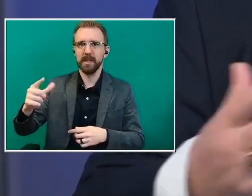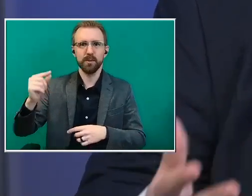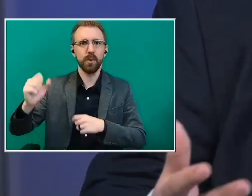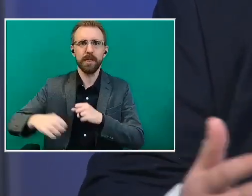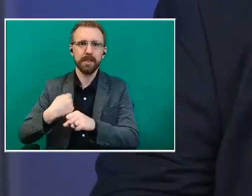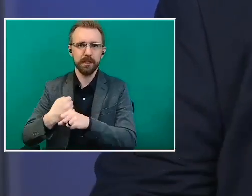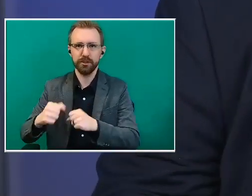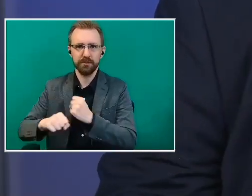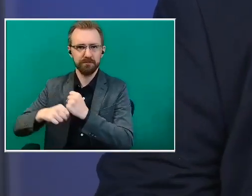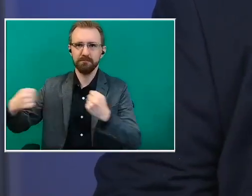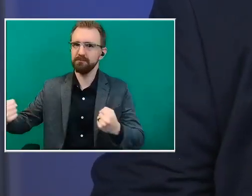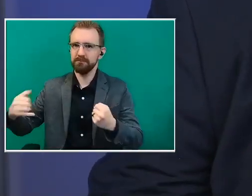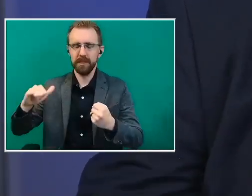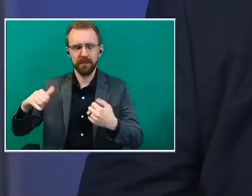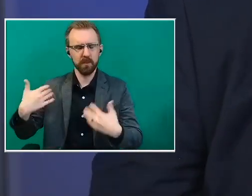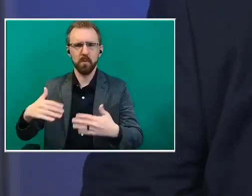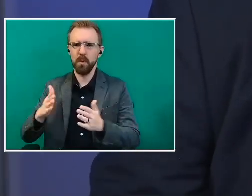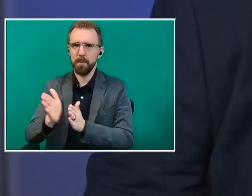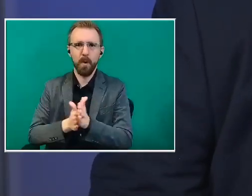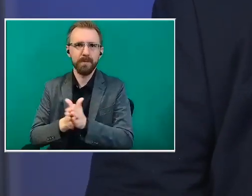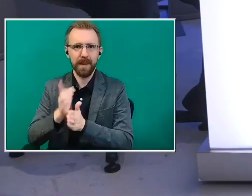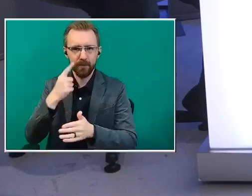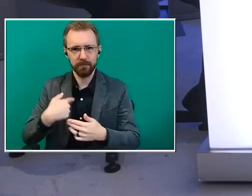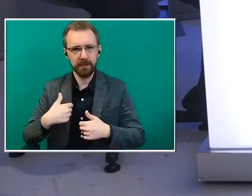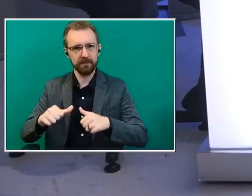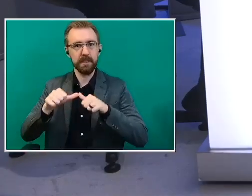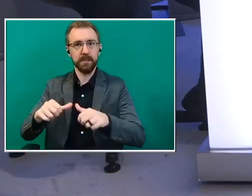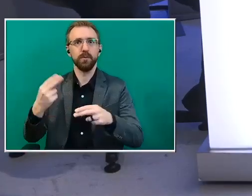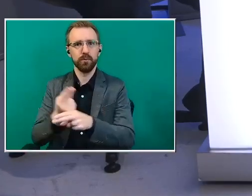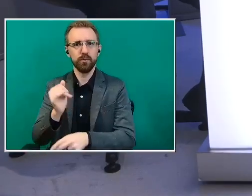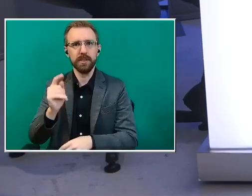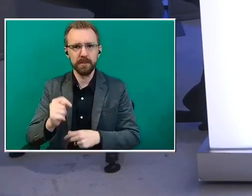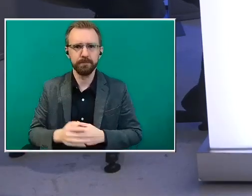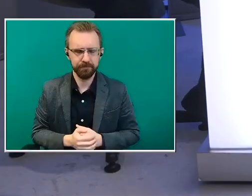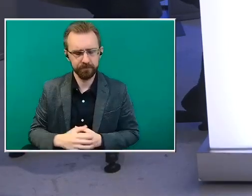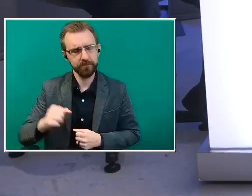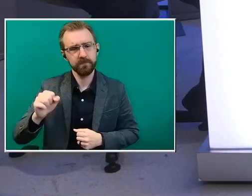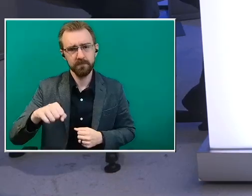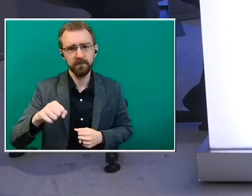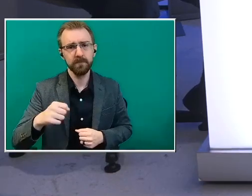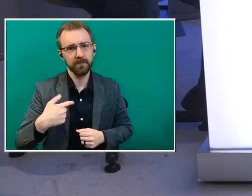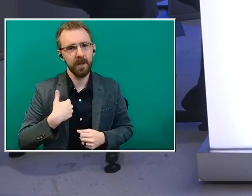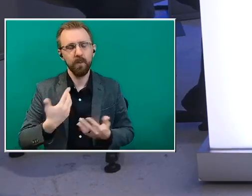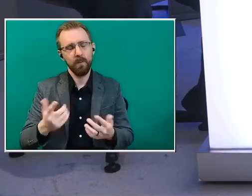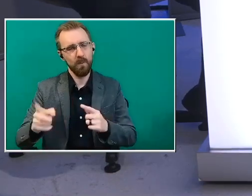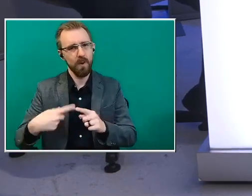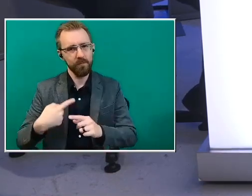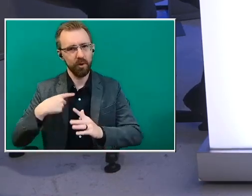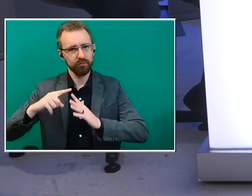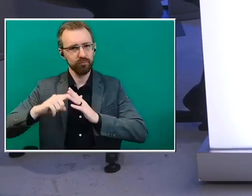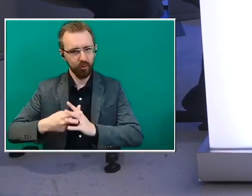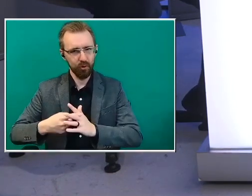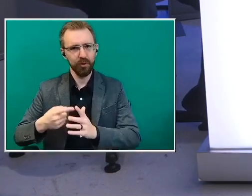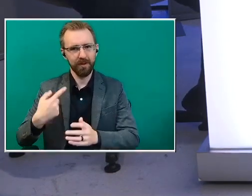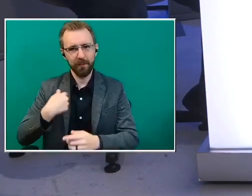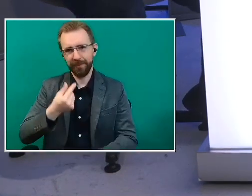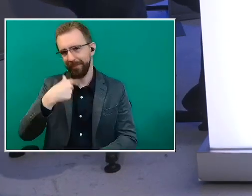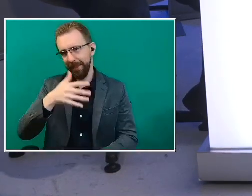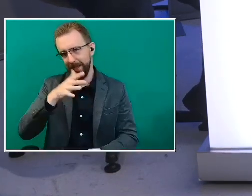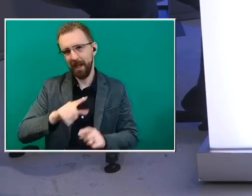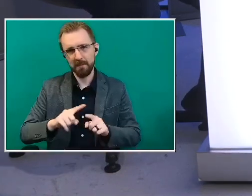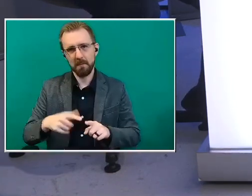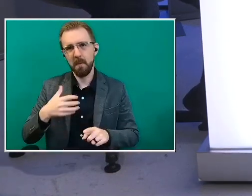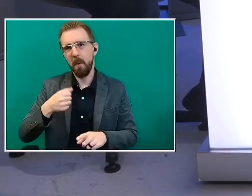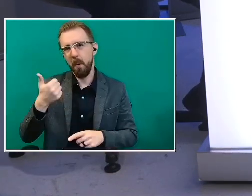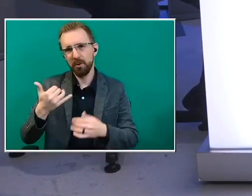motivating factor for me to continue to wear it. That's a big deal, you know. So well, when I started as a CPAP, I was a pretty thin guy, but maybe I'm a little older now and don't